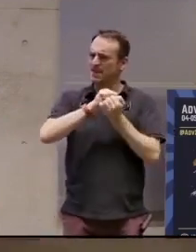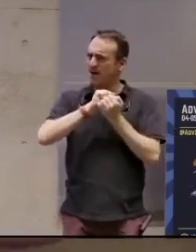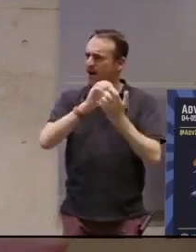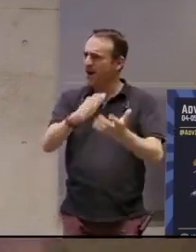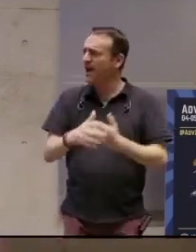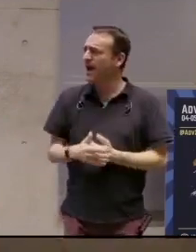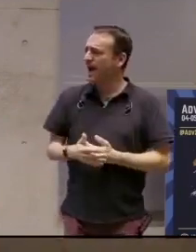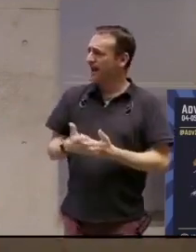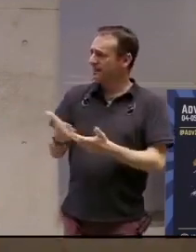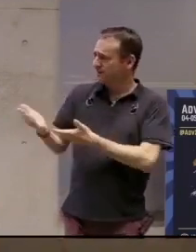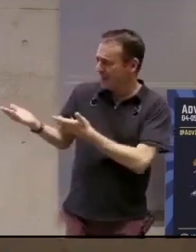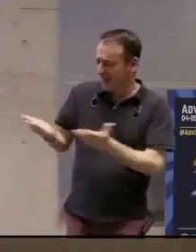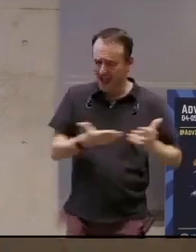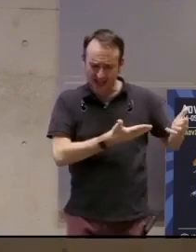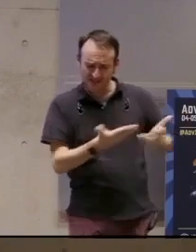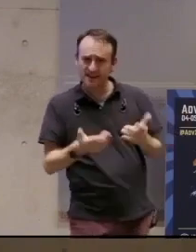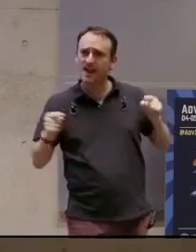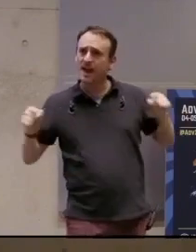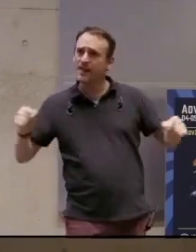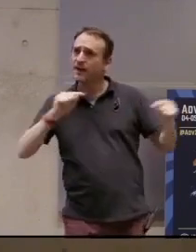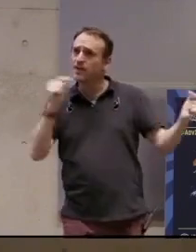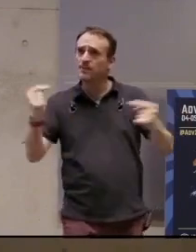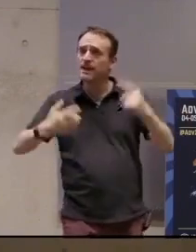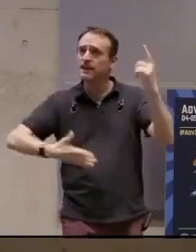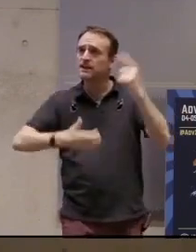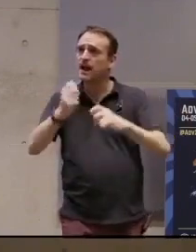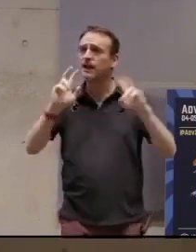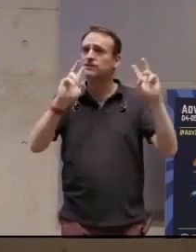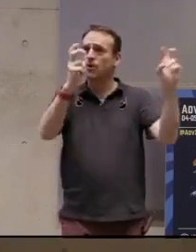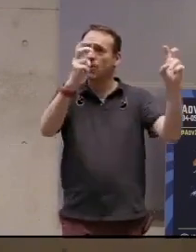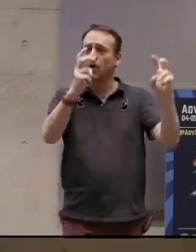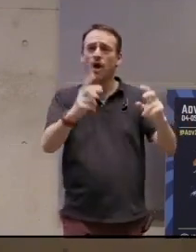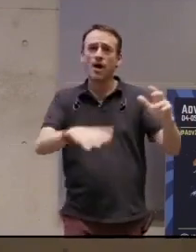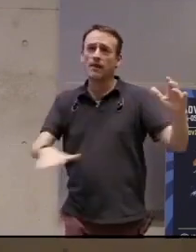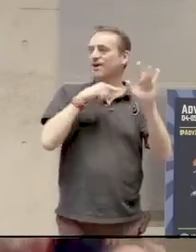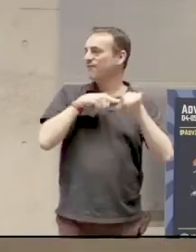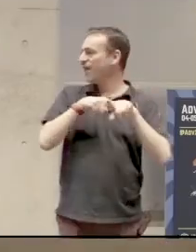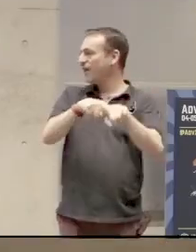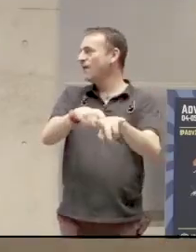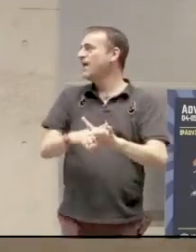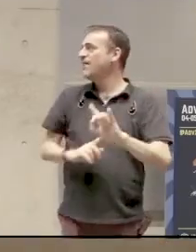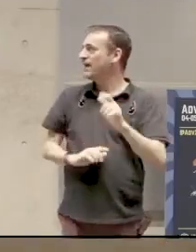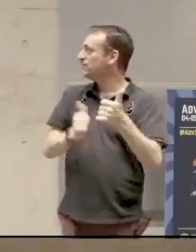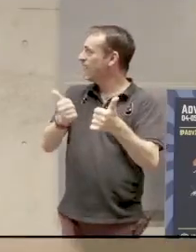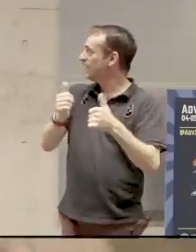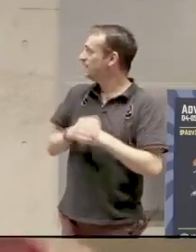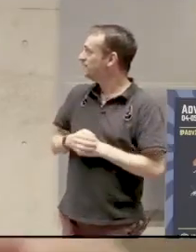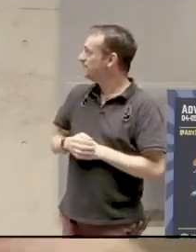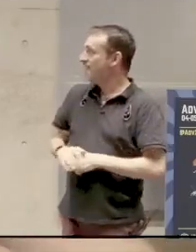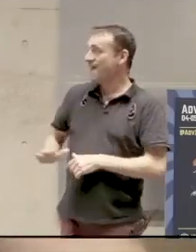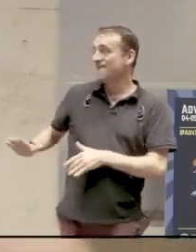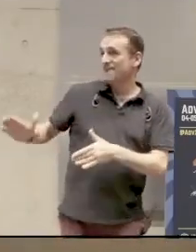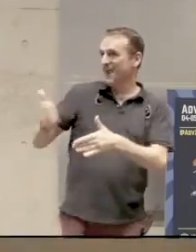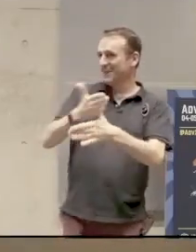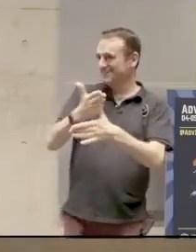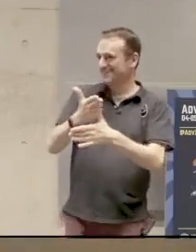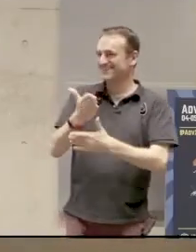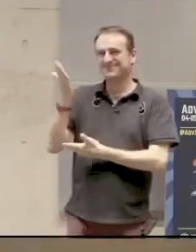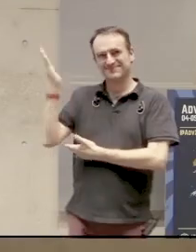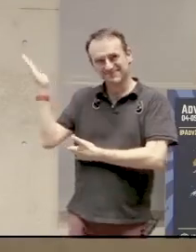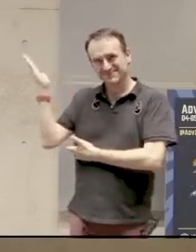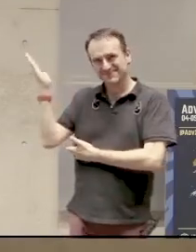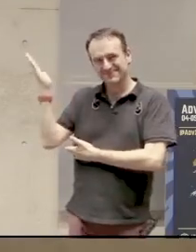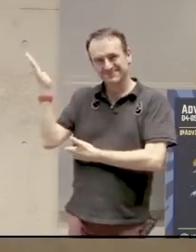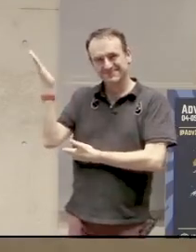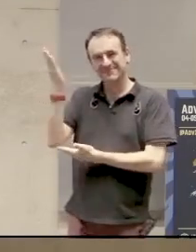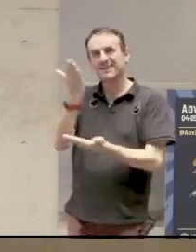guests, and they are going to be competing for the title of the absolute worst. Which one of these people is the worst, we